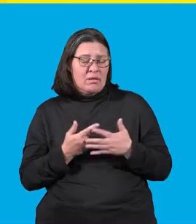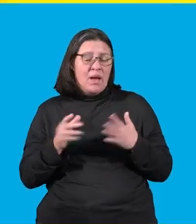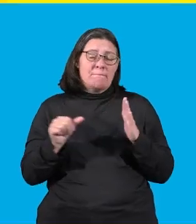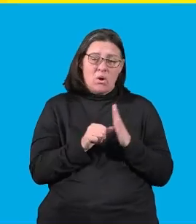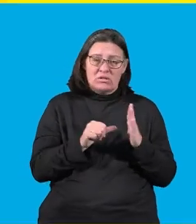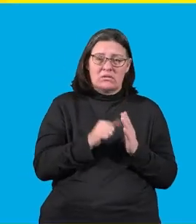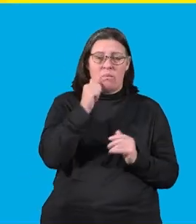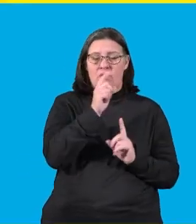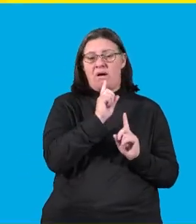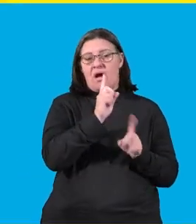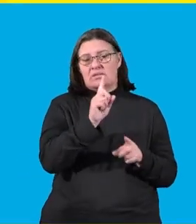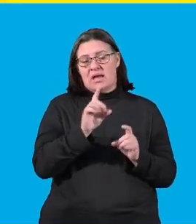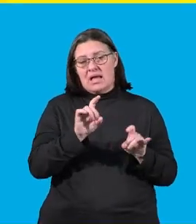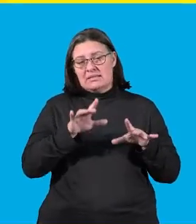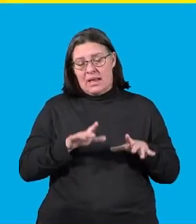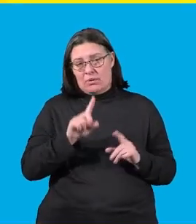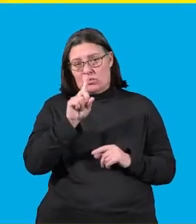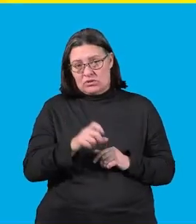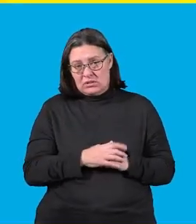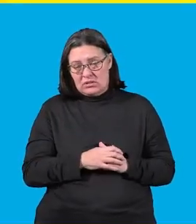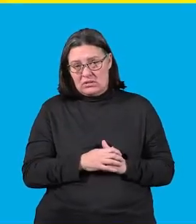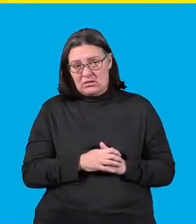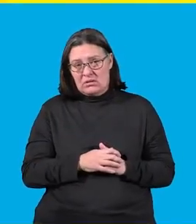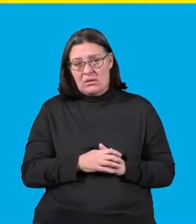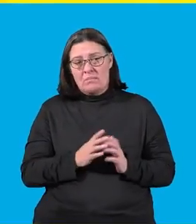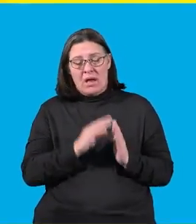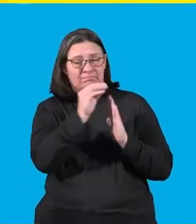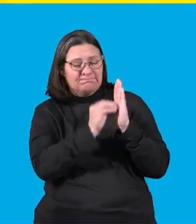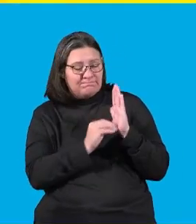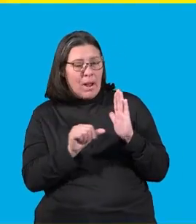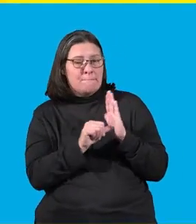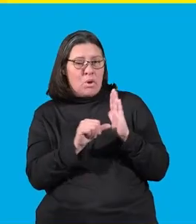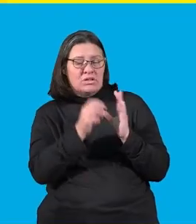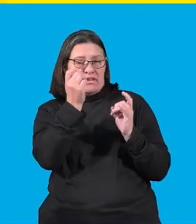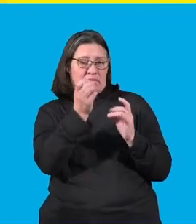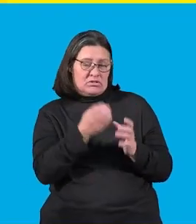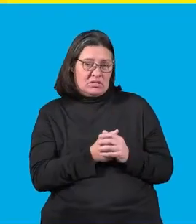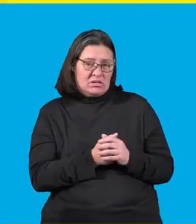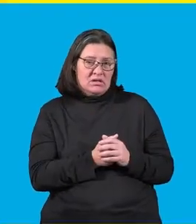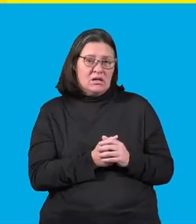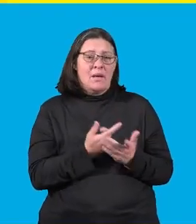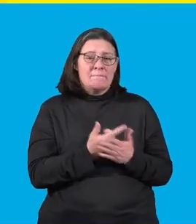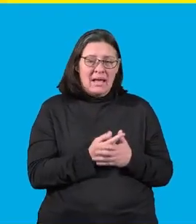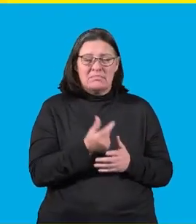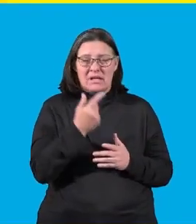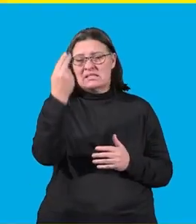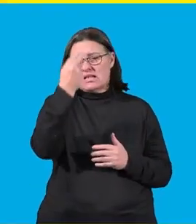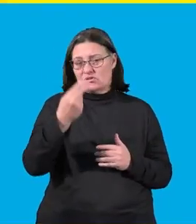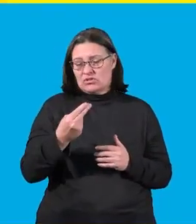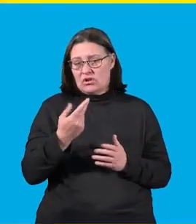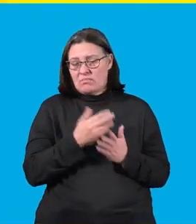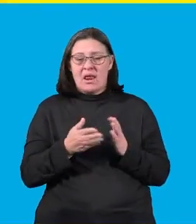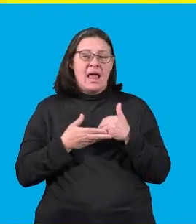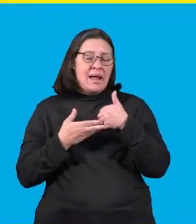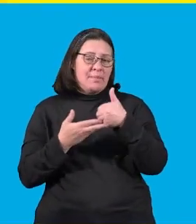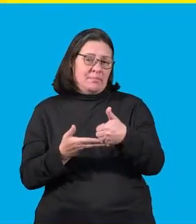incredibly important when you are answering your exam questions. Making a note of key information, and often even making a little